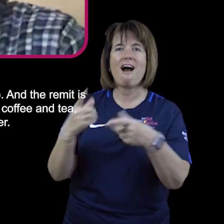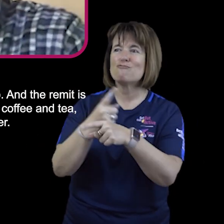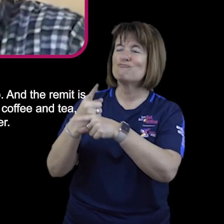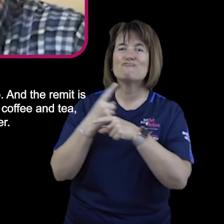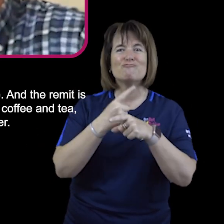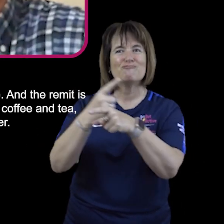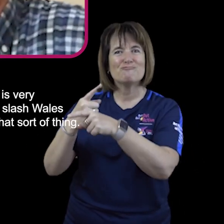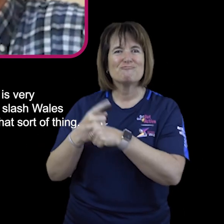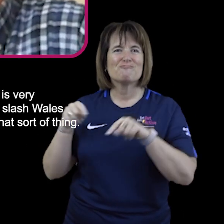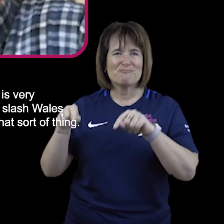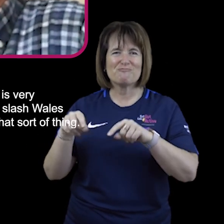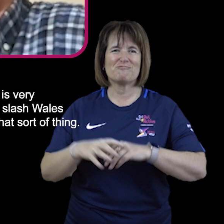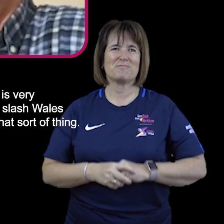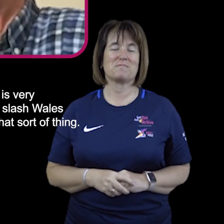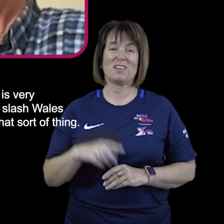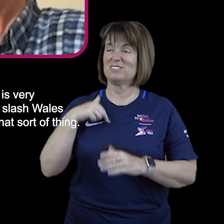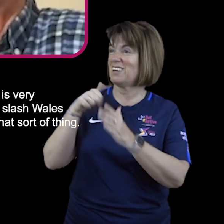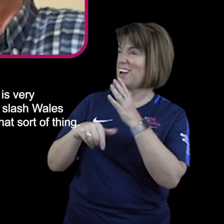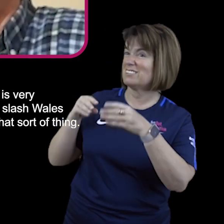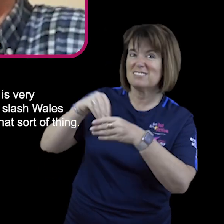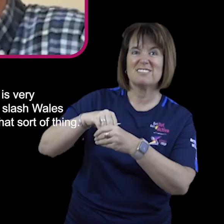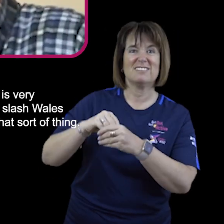just get together. So that was